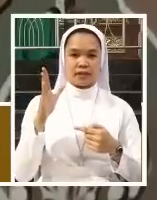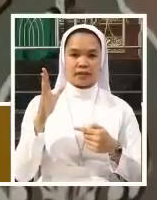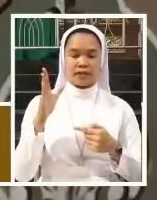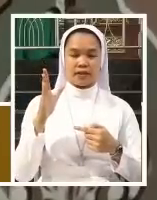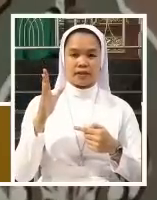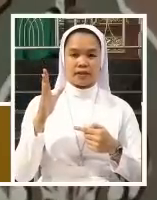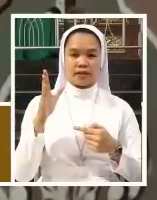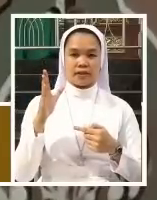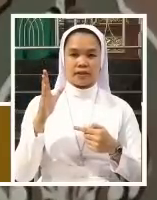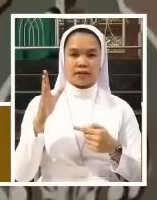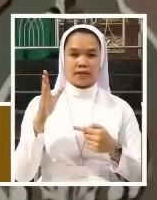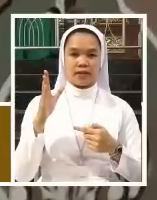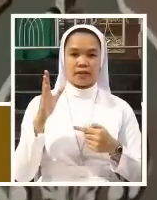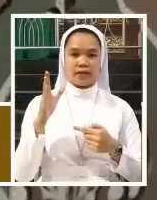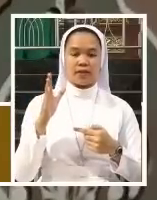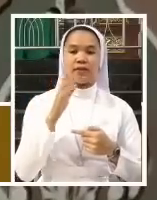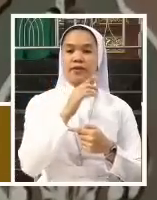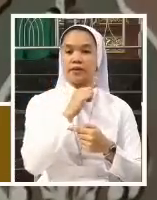Mga padi,